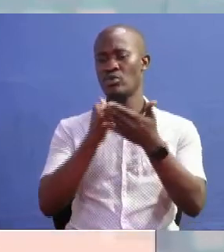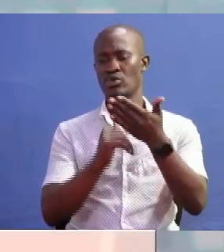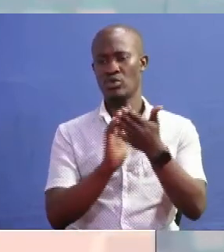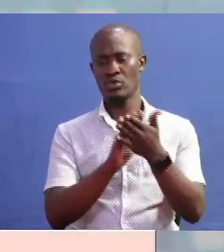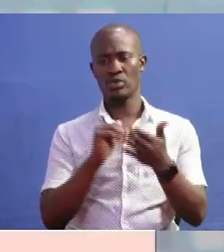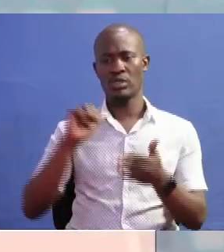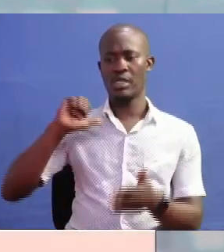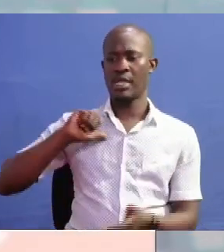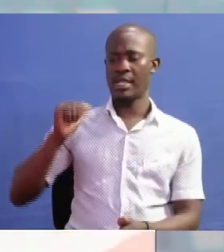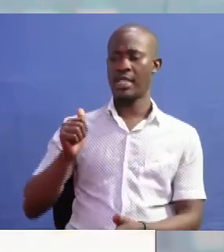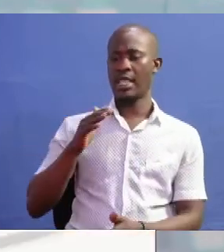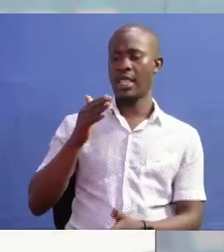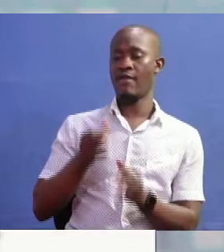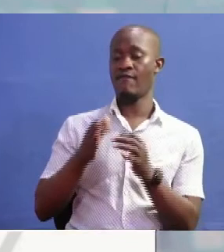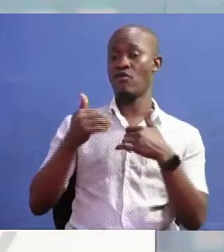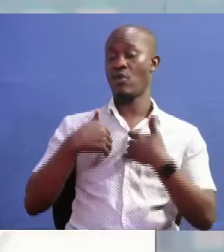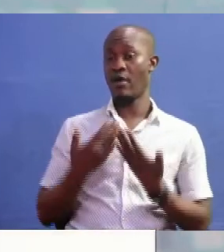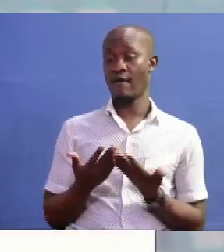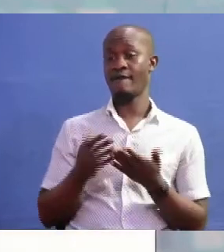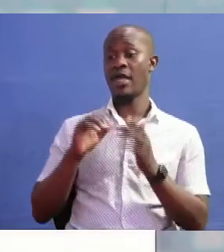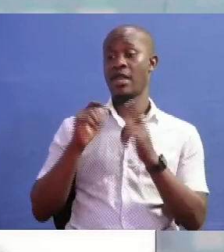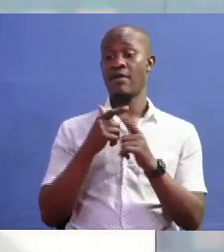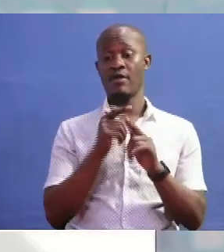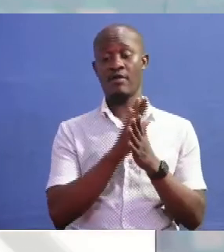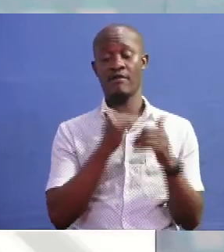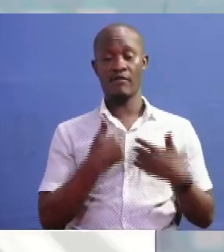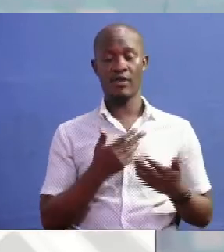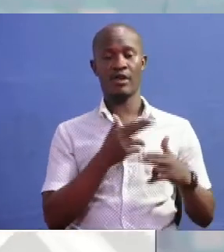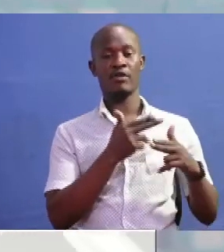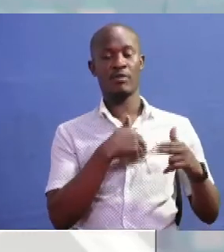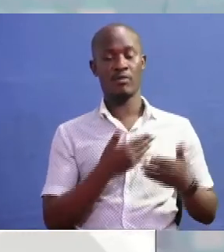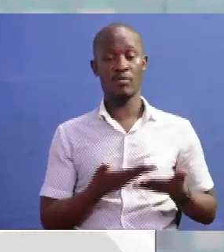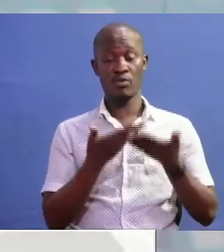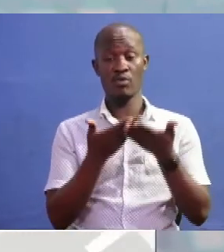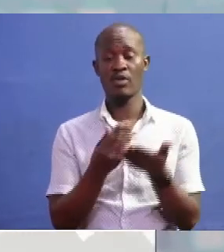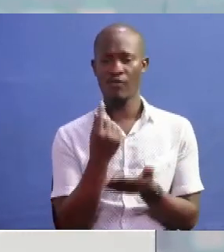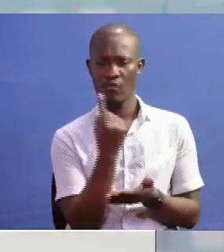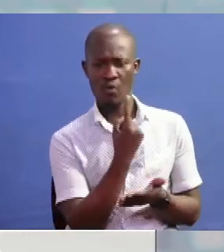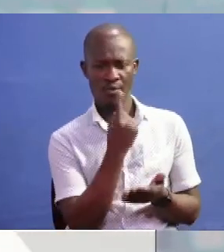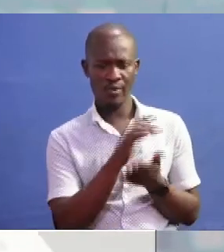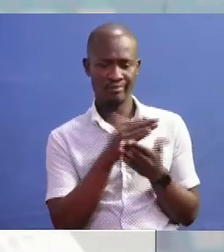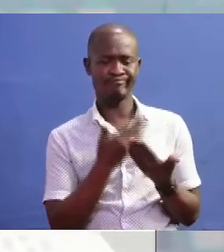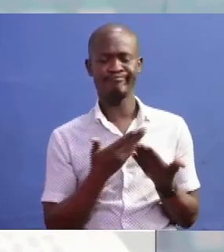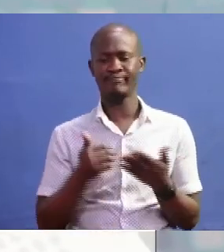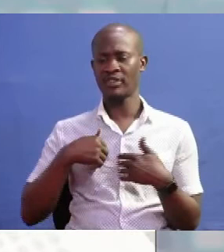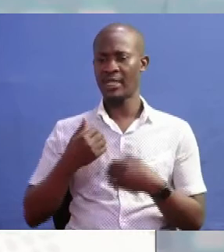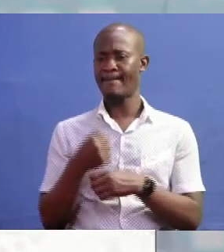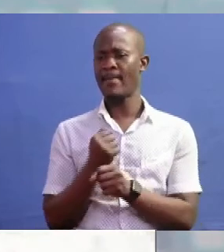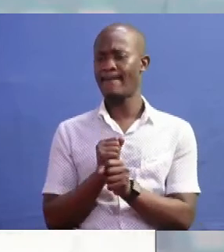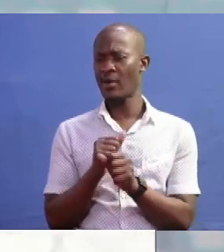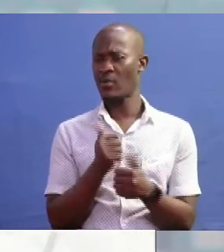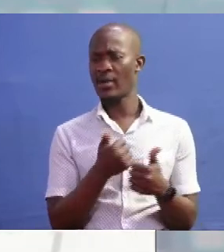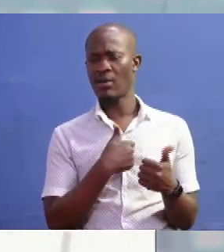So if you have a diversified portfolio, that means even if a single asset in your portfolio does not perform quite well or